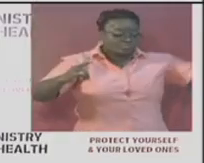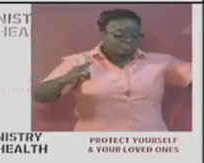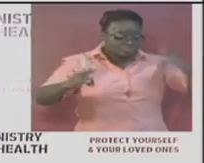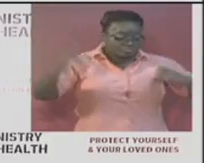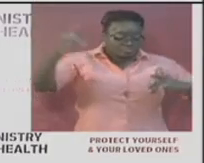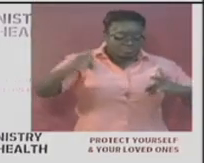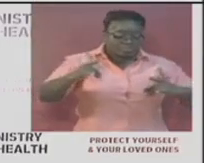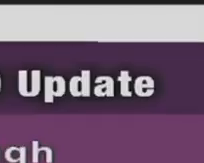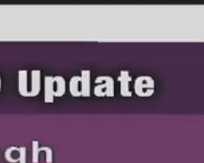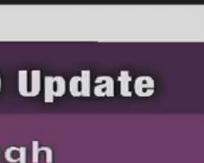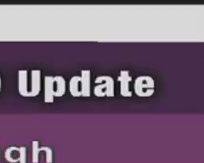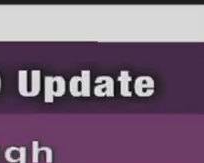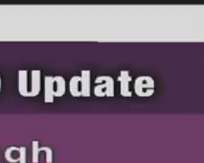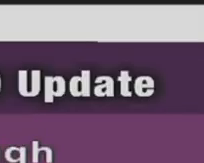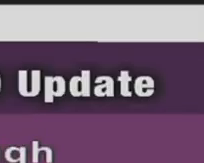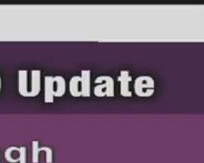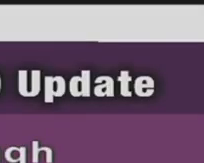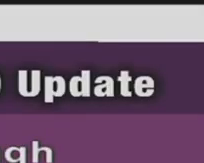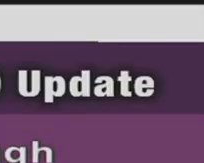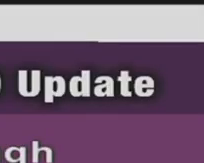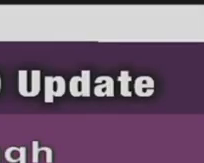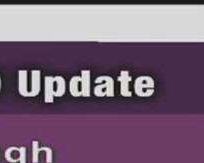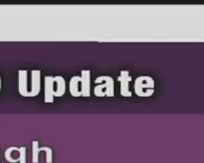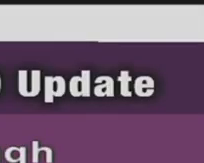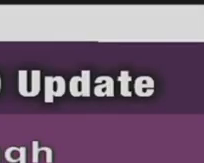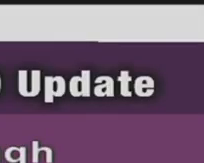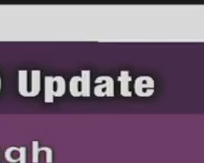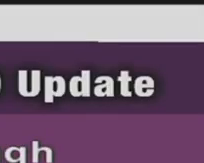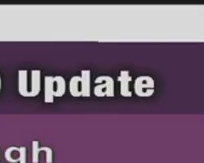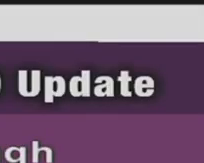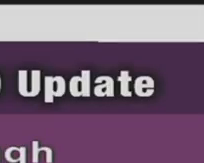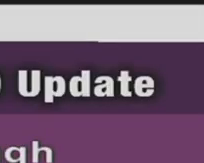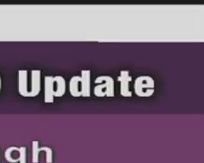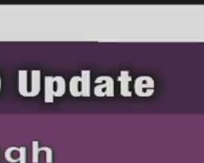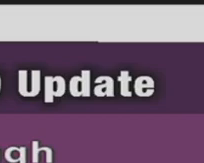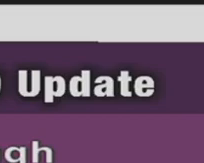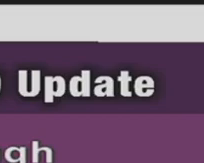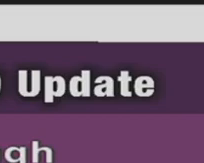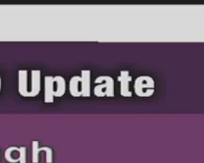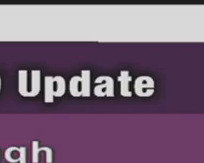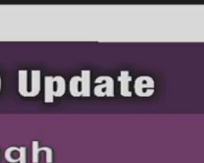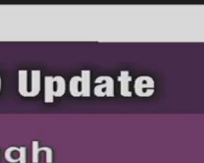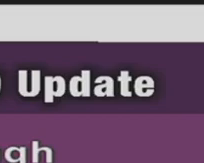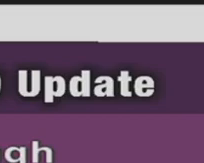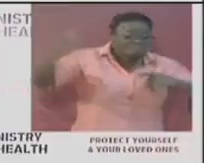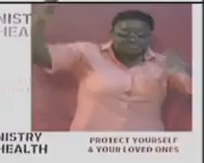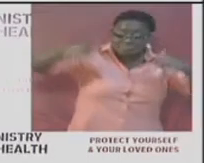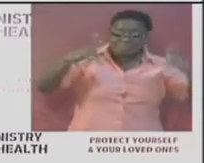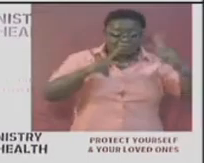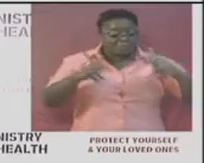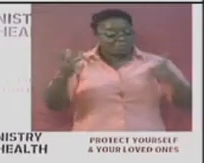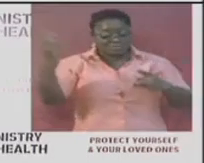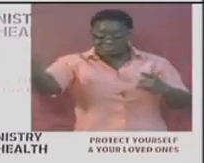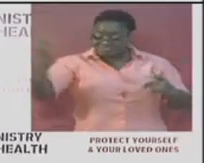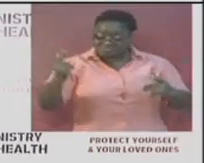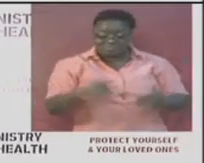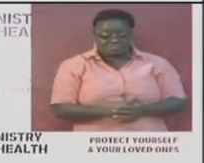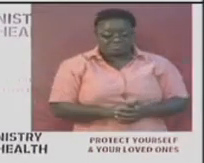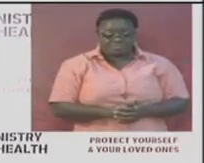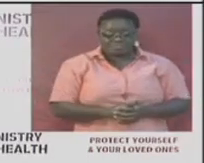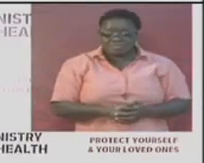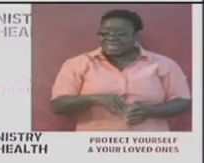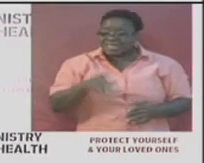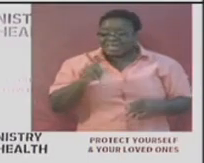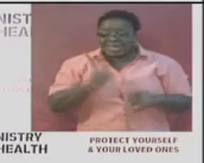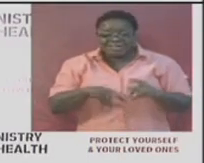comes to the volumes of people who are coming back home from overseas. Thanks. So I'm not sure